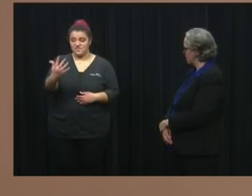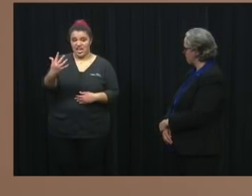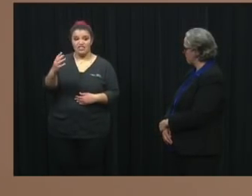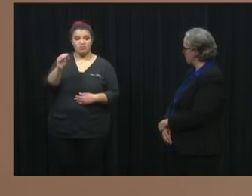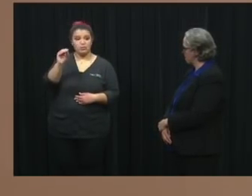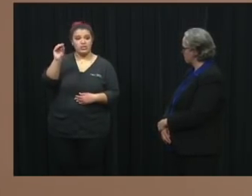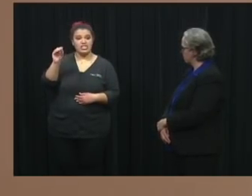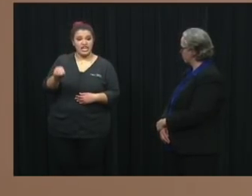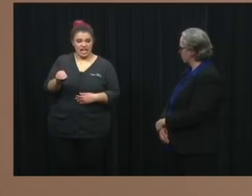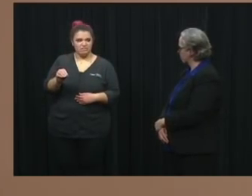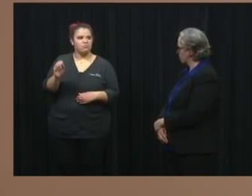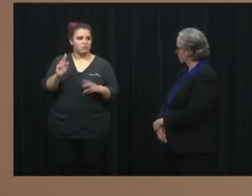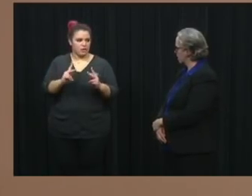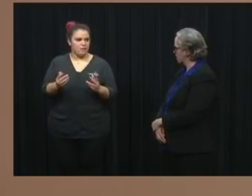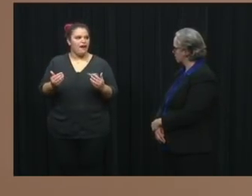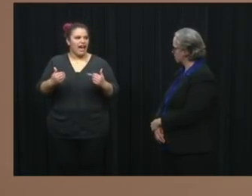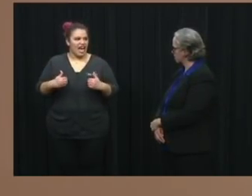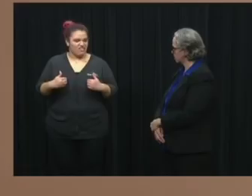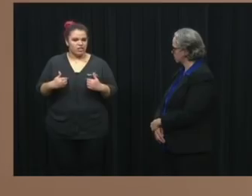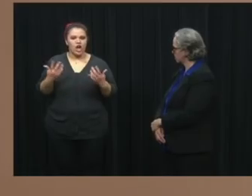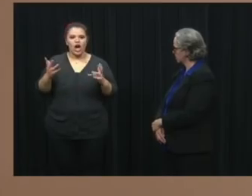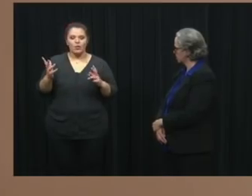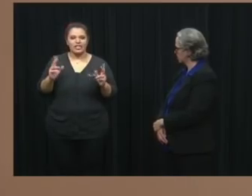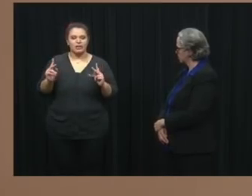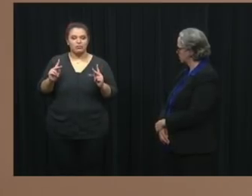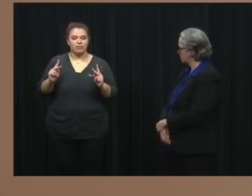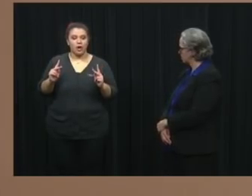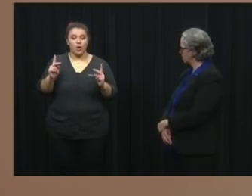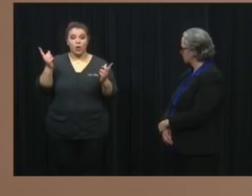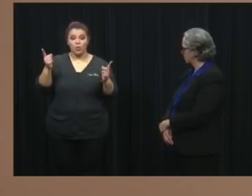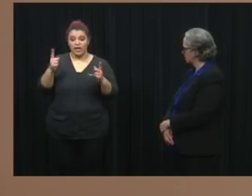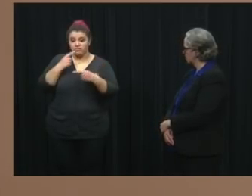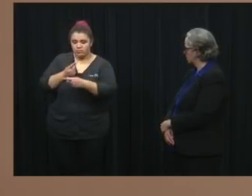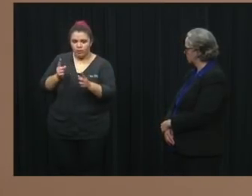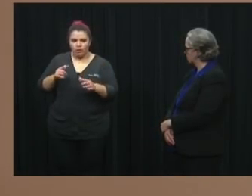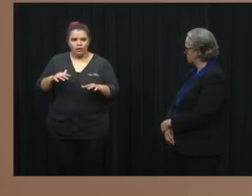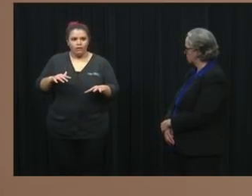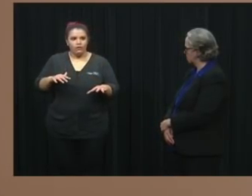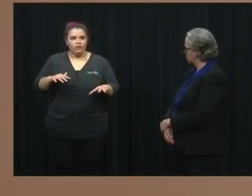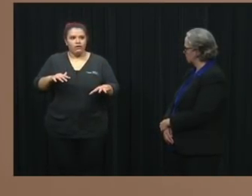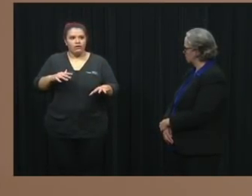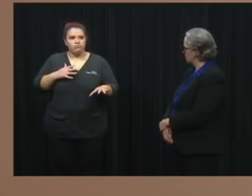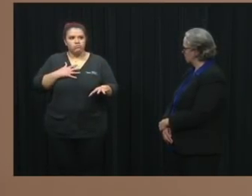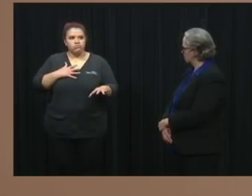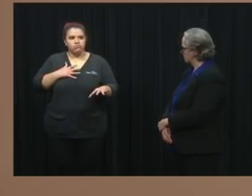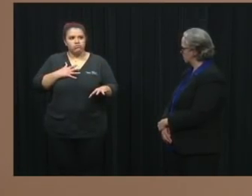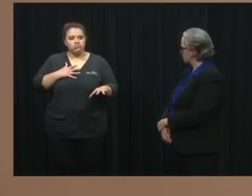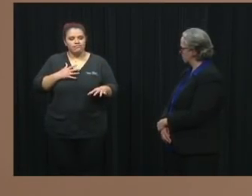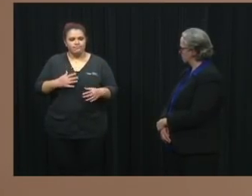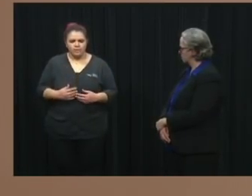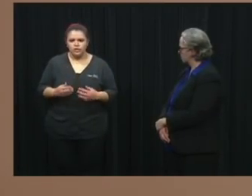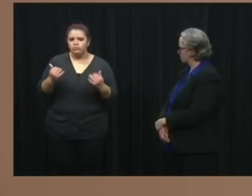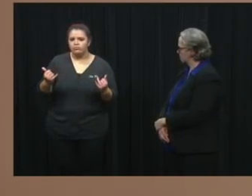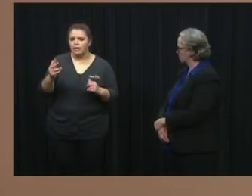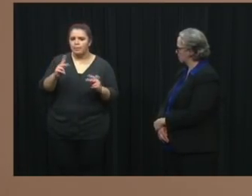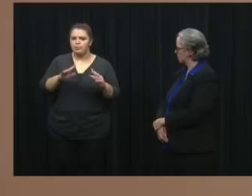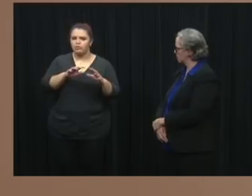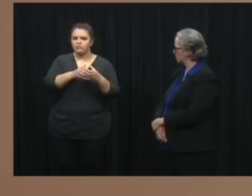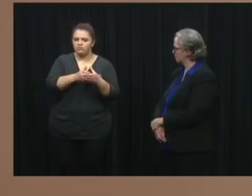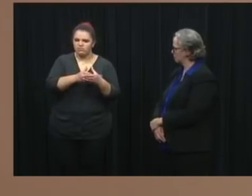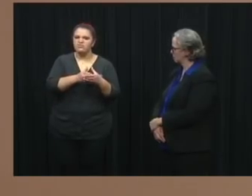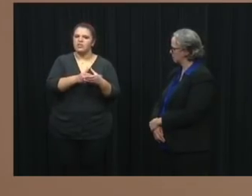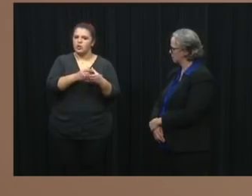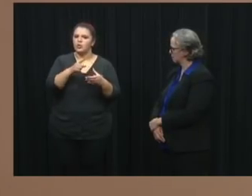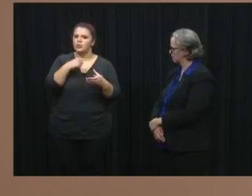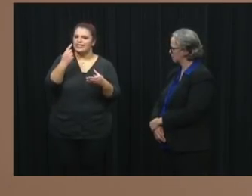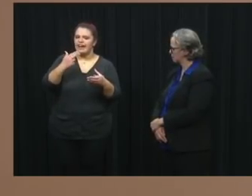already seen some instant reaction to that since we are testing the most high risk and vulnerable, that maybe that is low, that